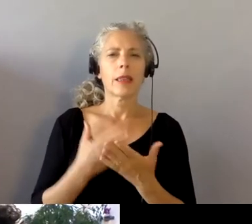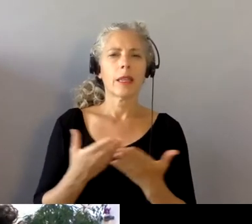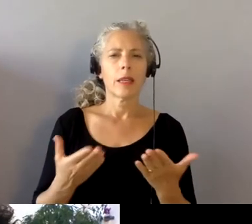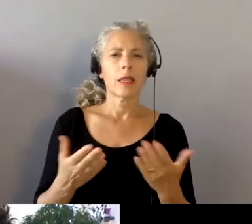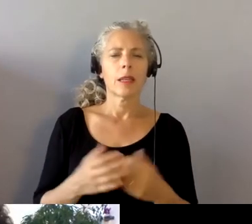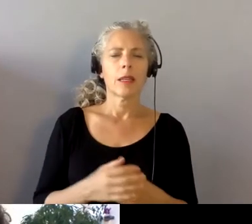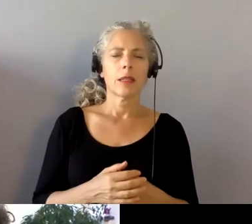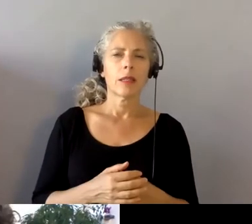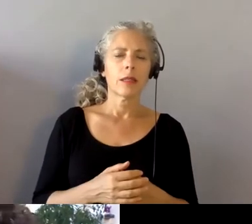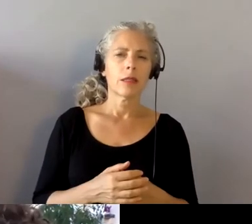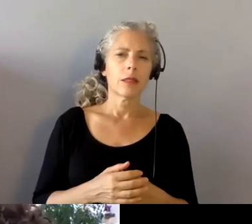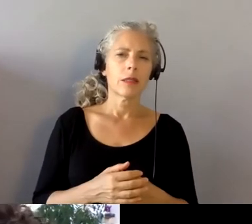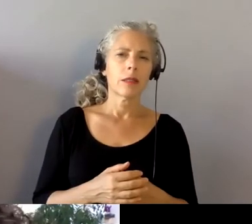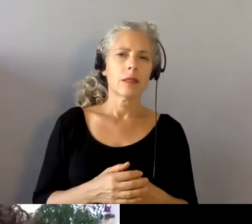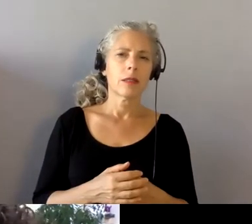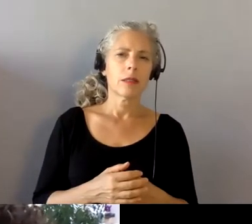think that